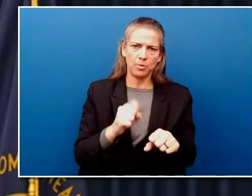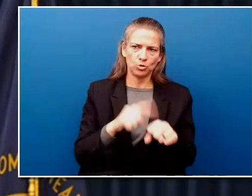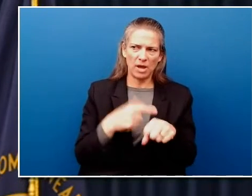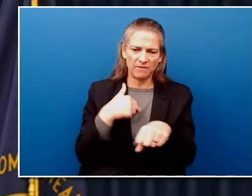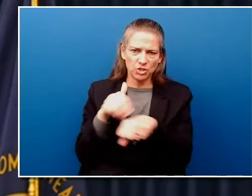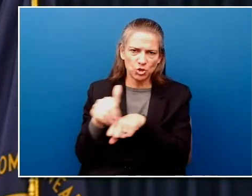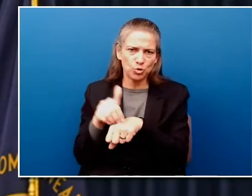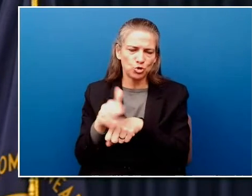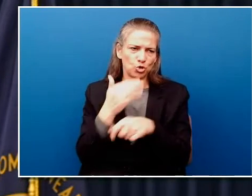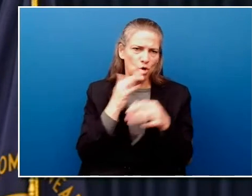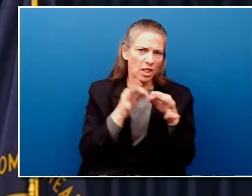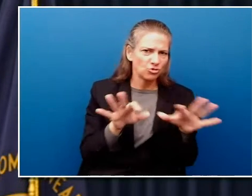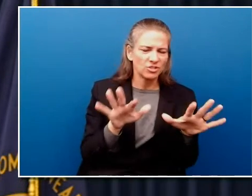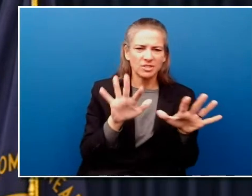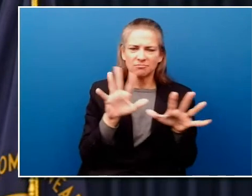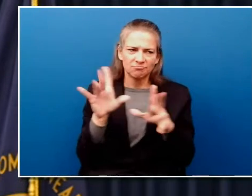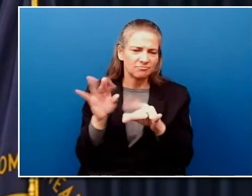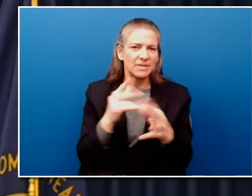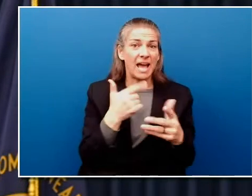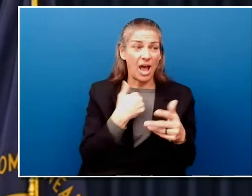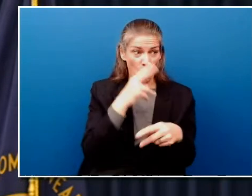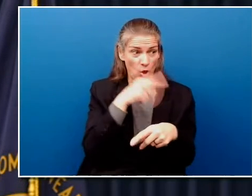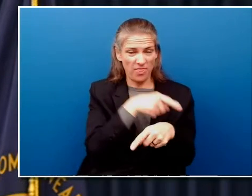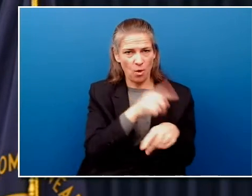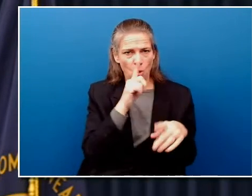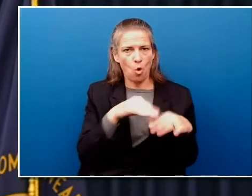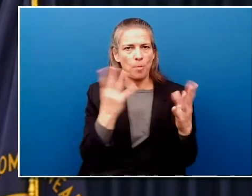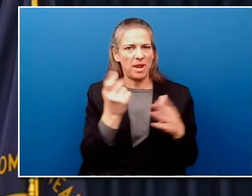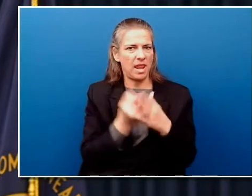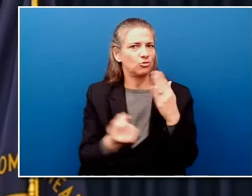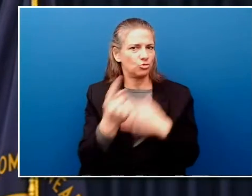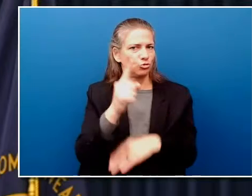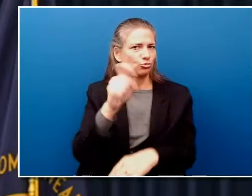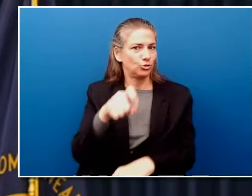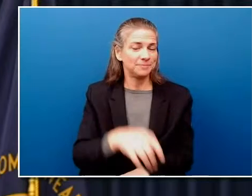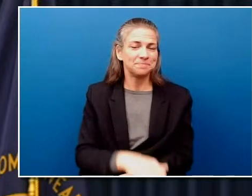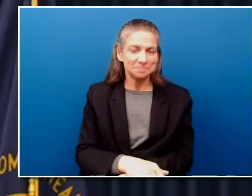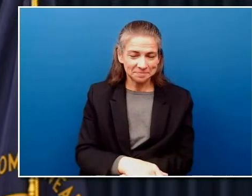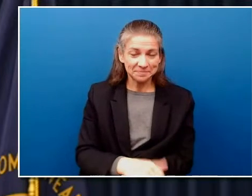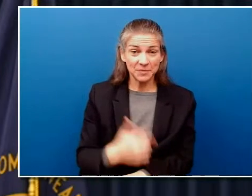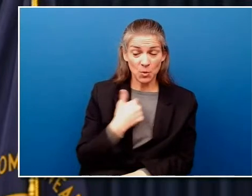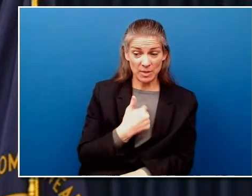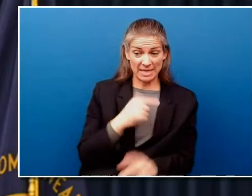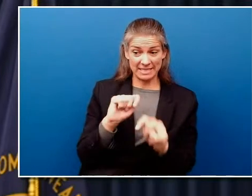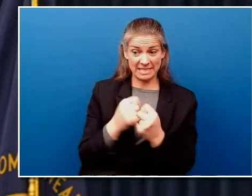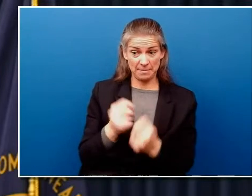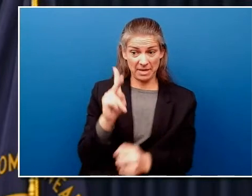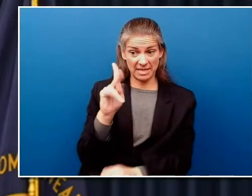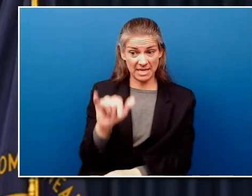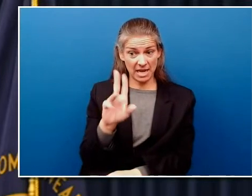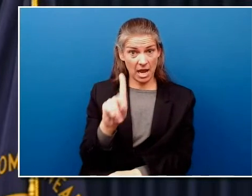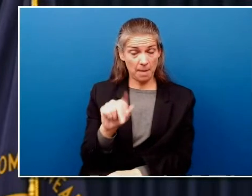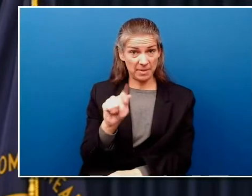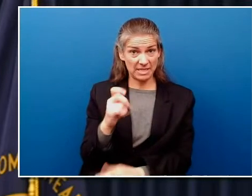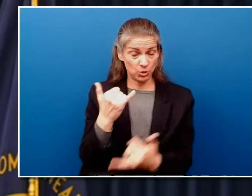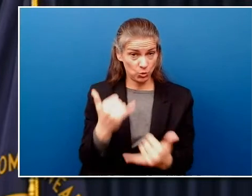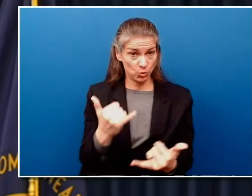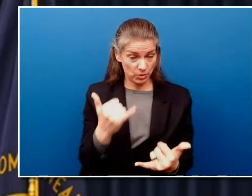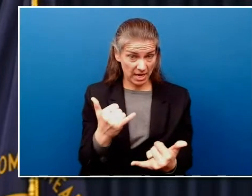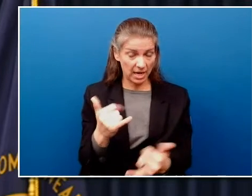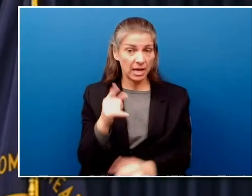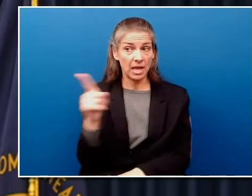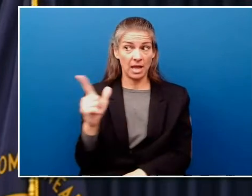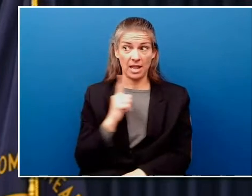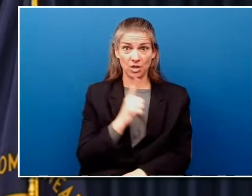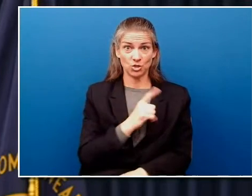open next year. All right, since we're having a Team Kentucky update today, and as the legislature takes its veto